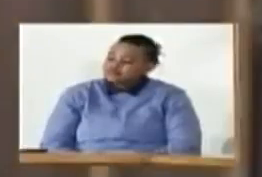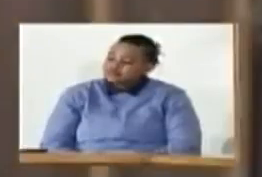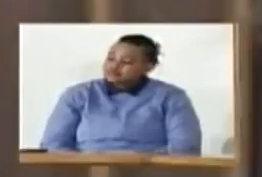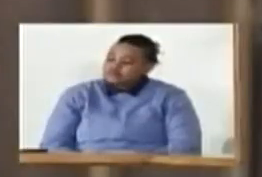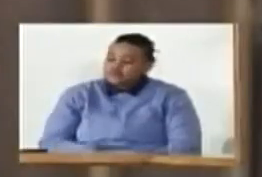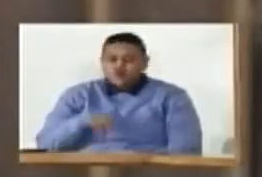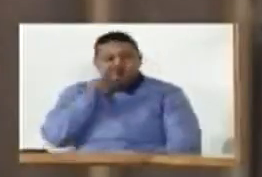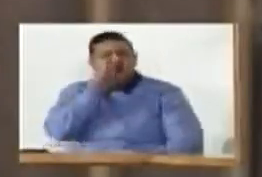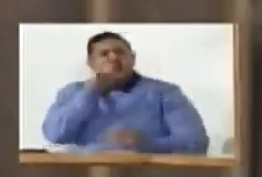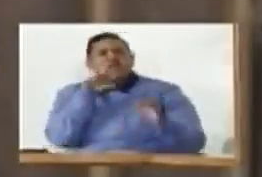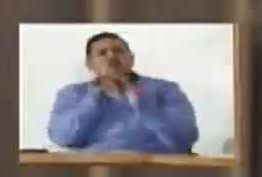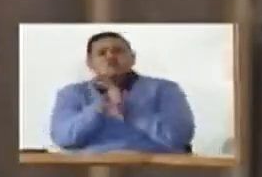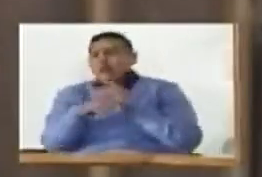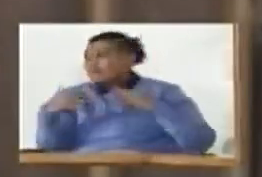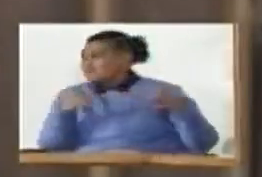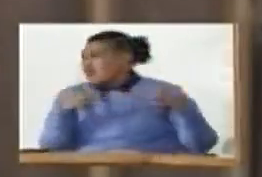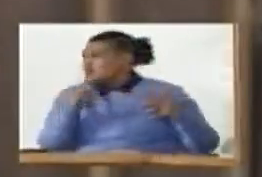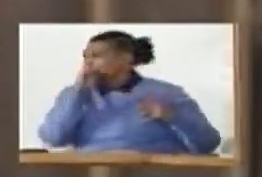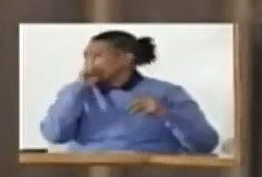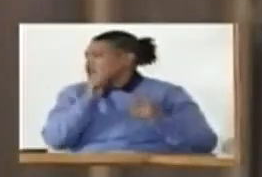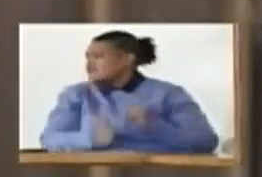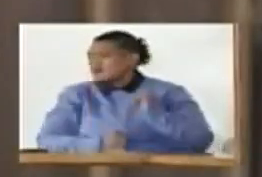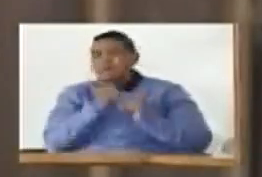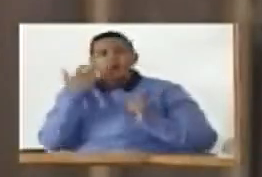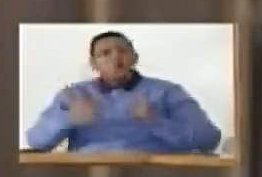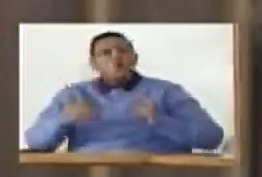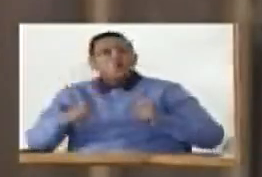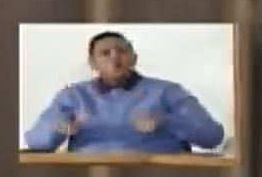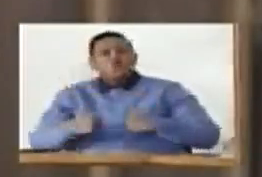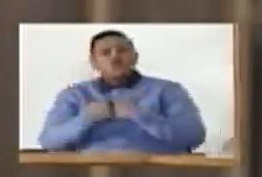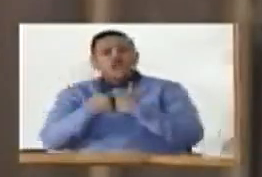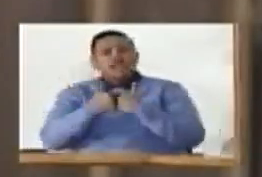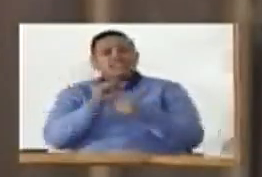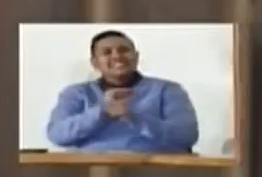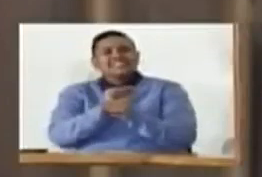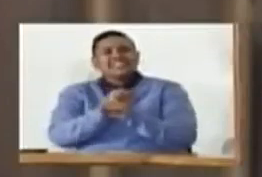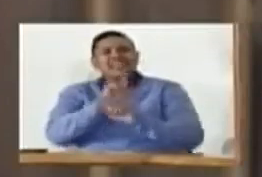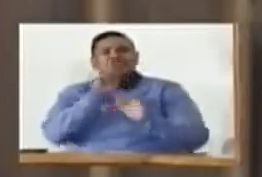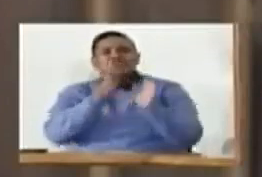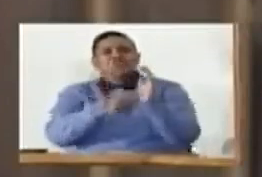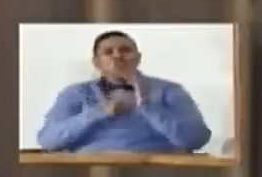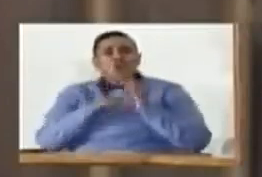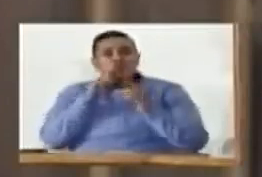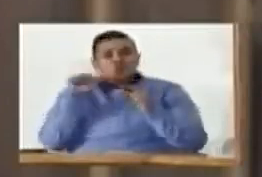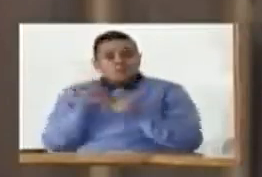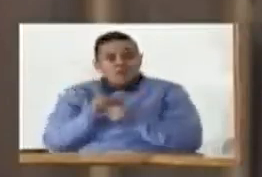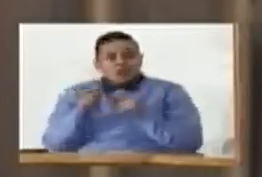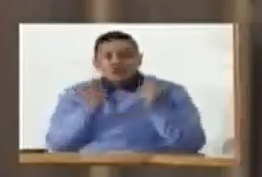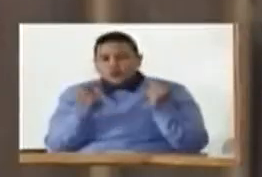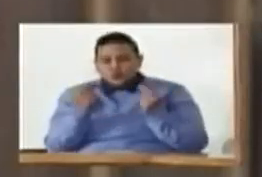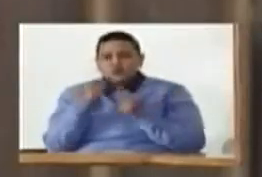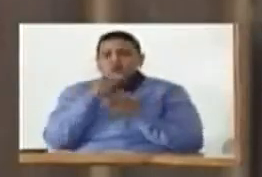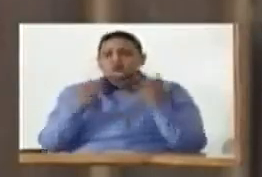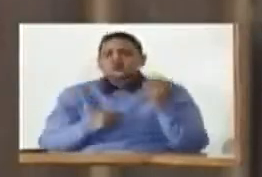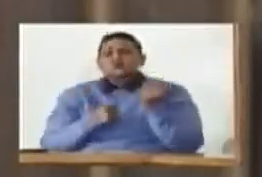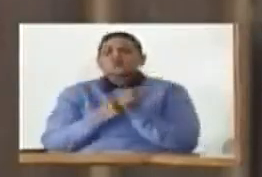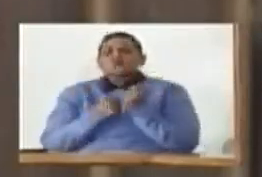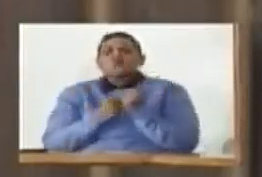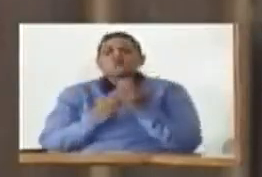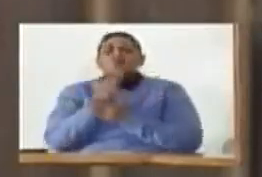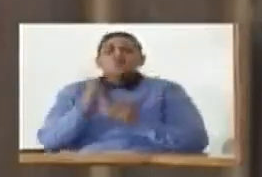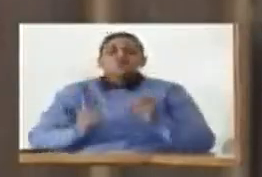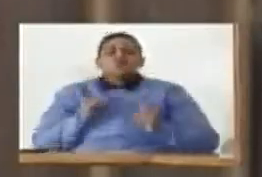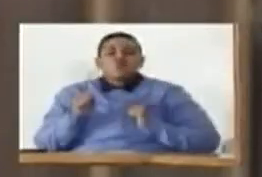Addressing crime and violence is one of the most challenging tasks that require practical initiatives supported by